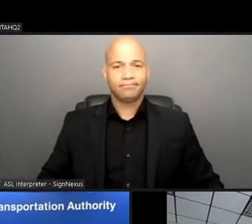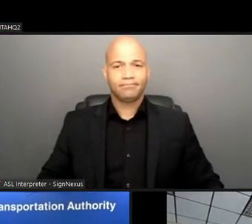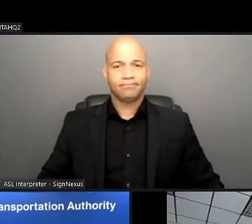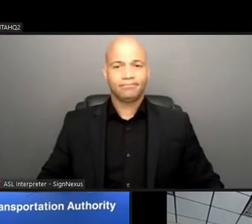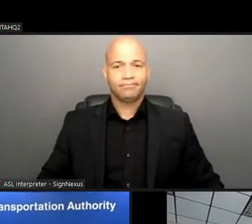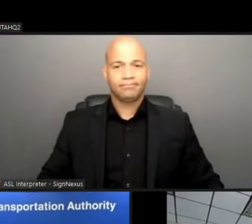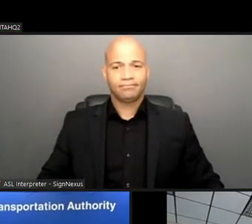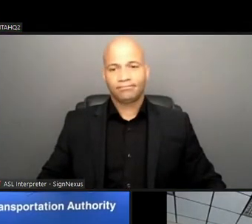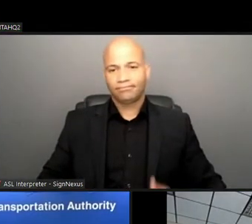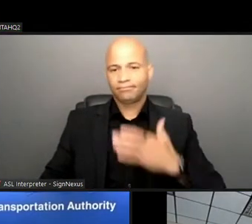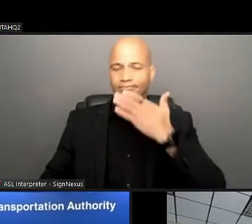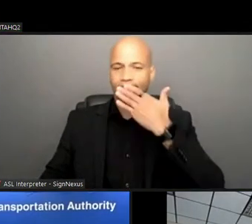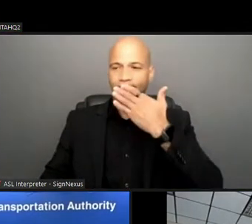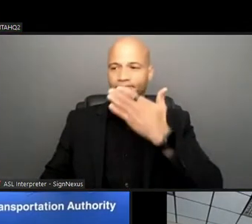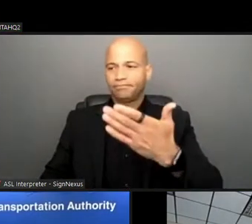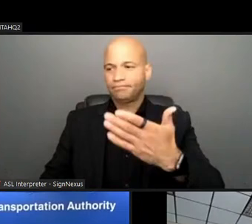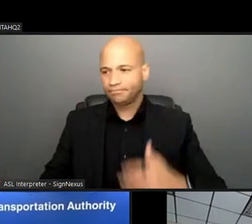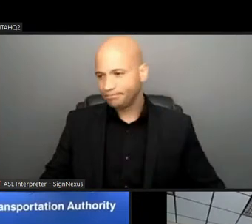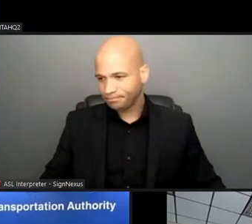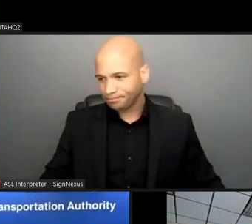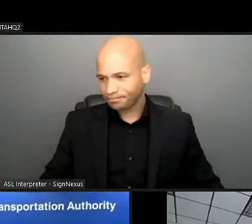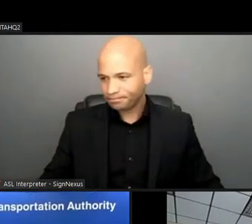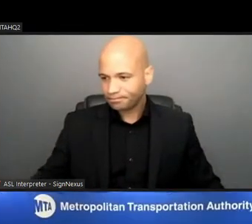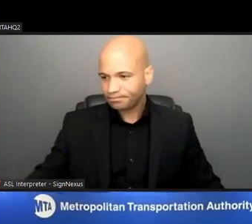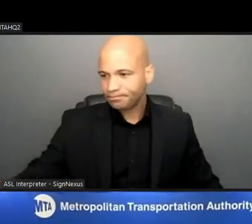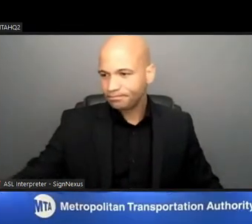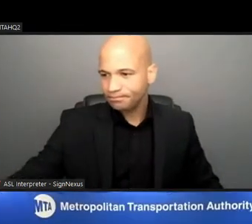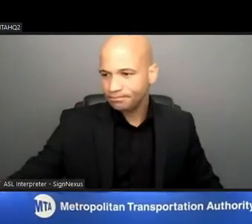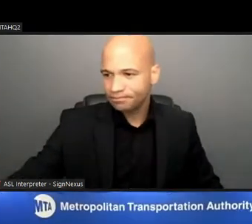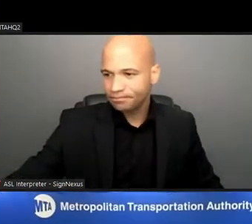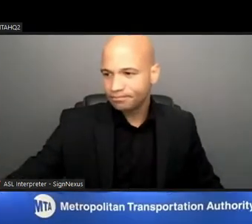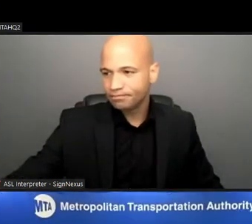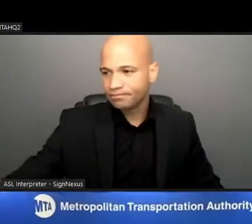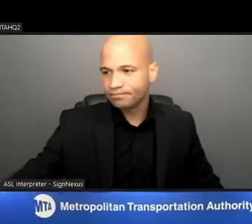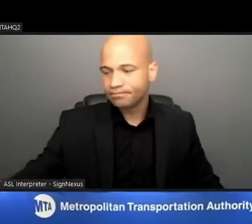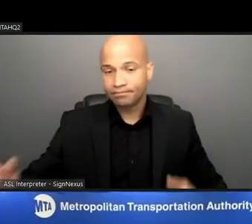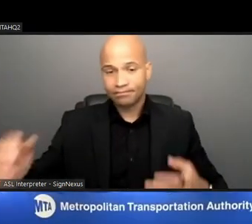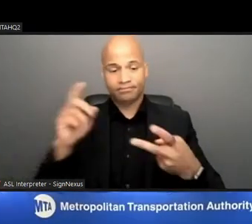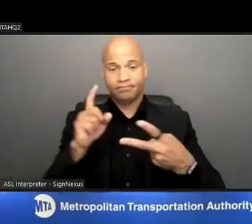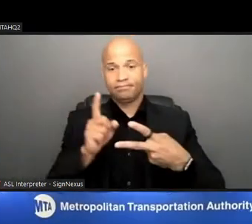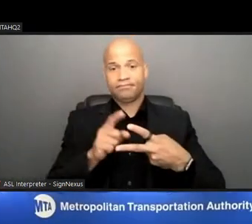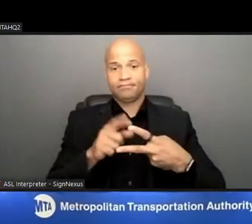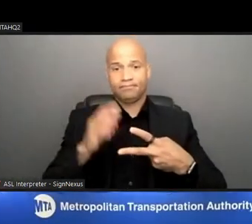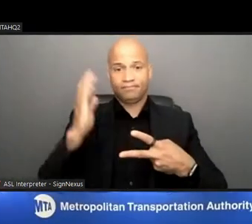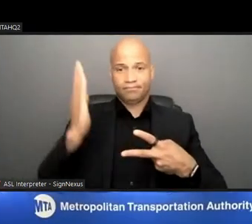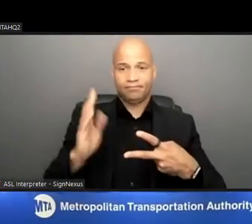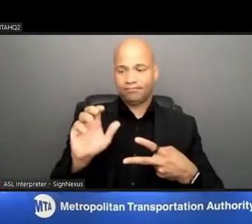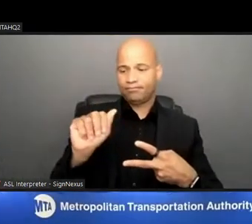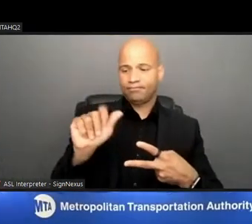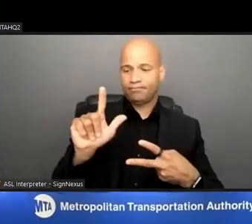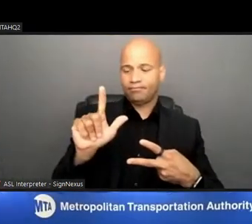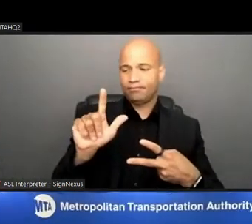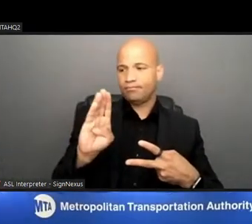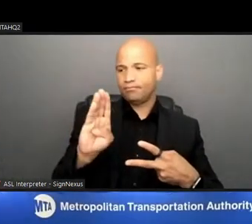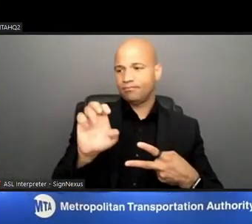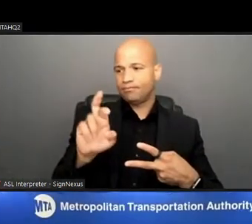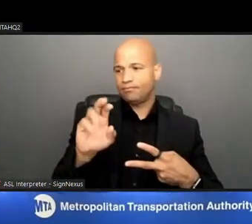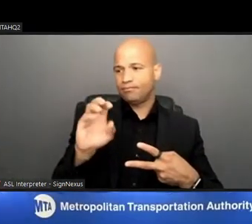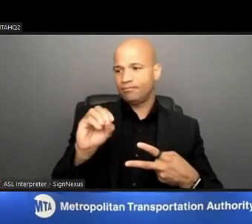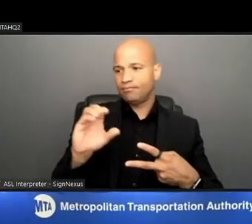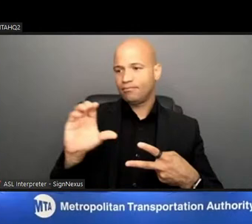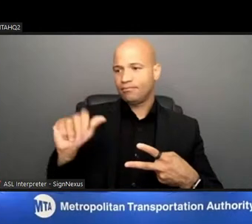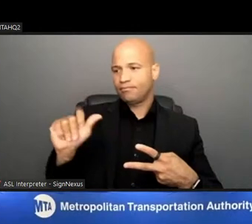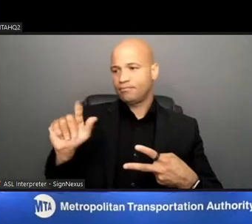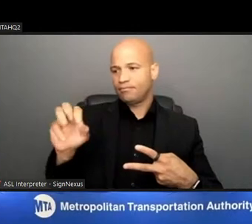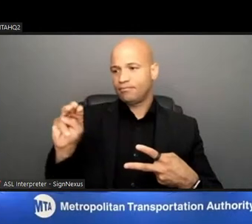thank you our next speaker is Alberto Alamo followed by